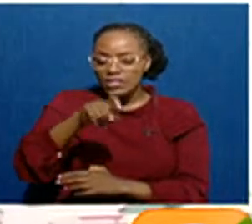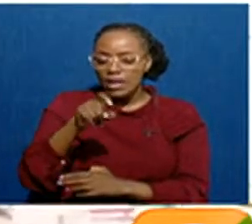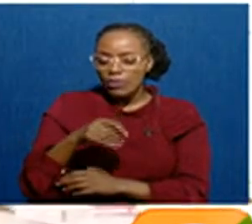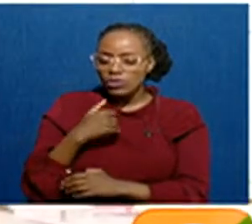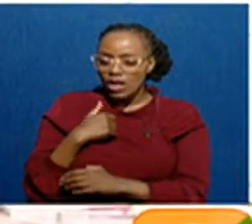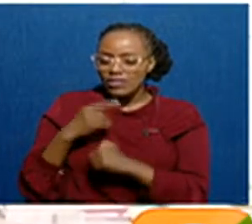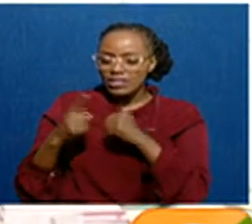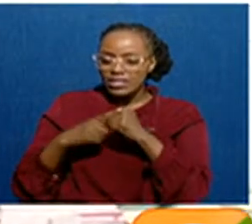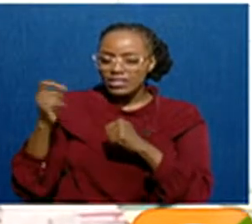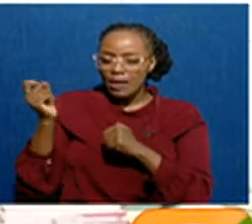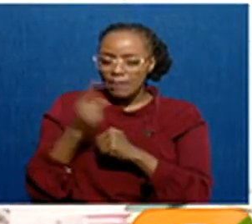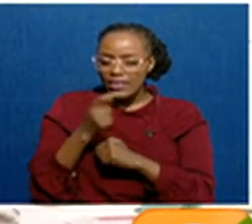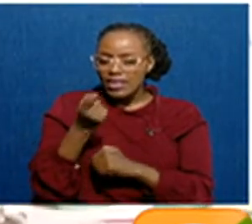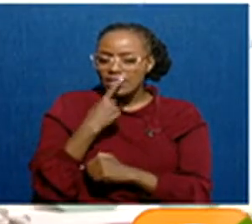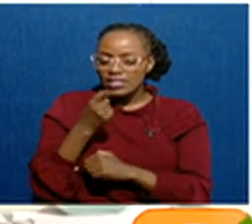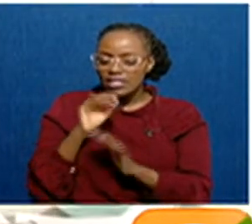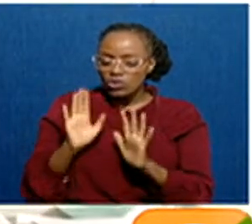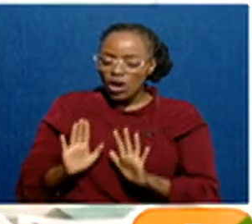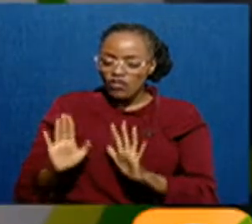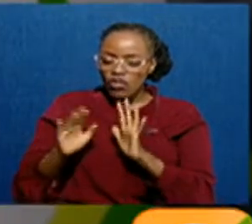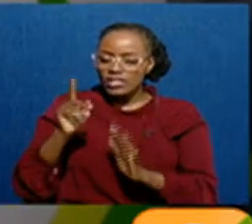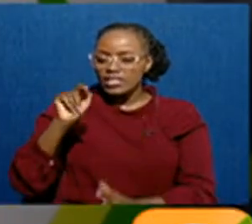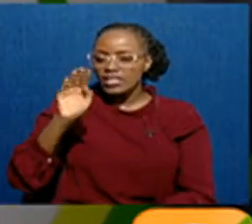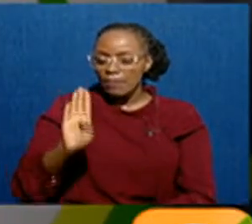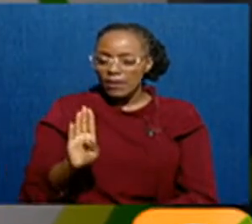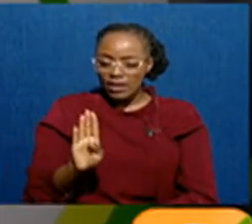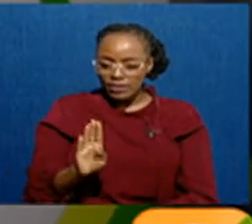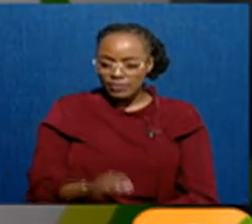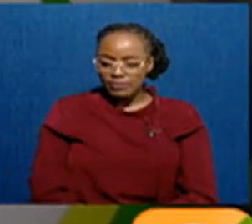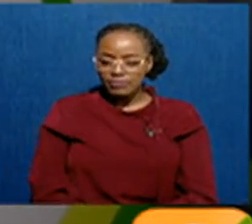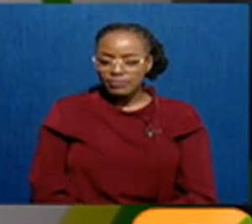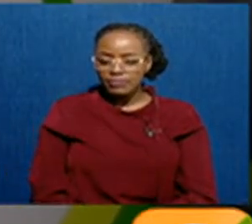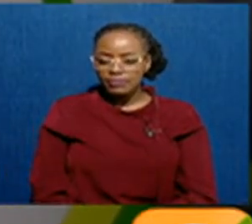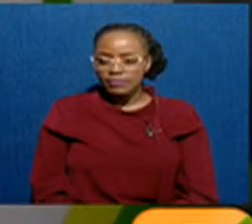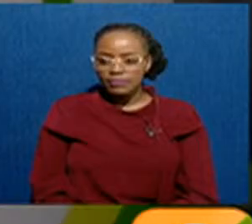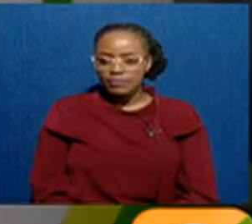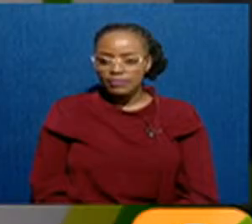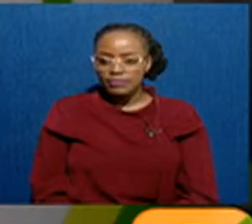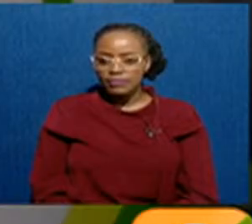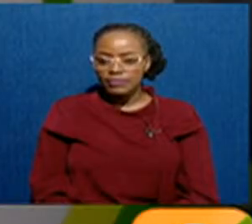6-month treatment plan to prevent TB. Emily Chebet, Citizen TV.